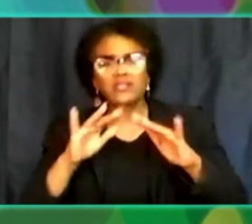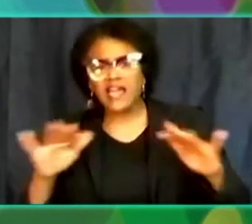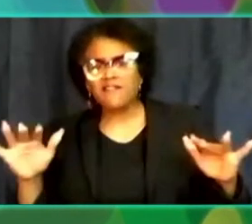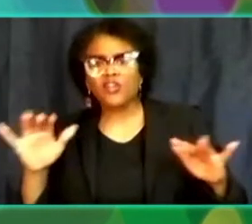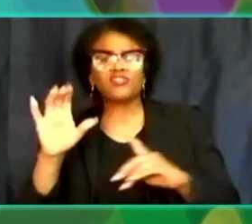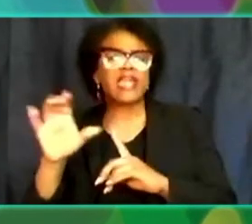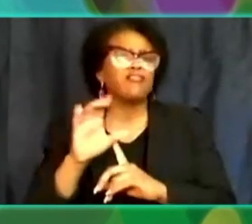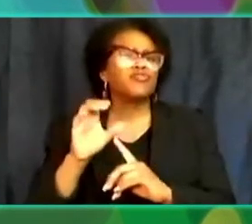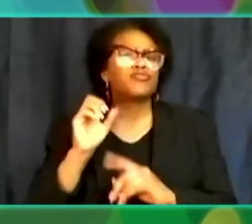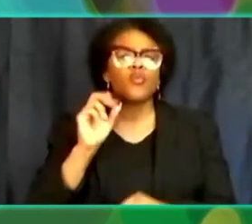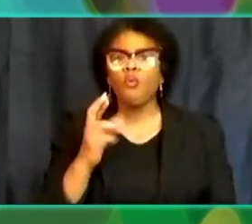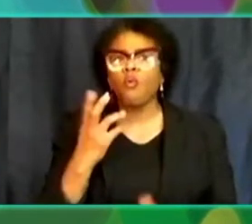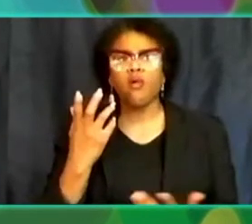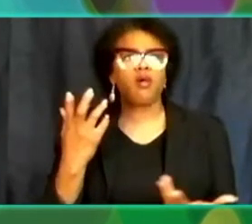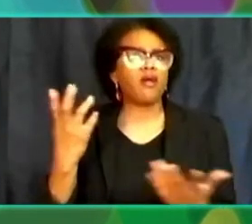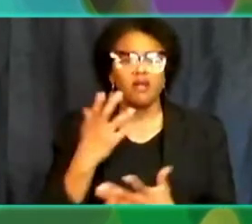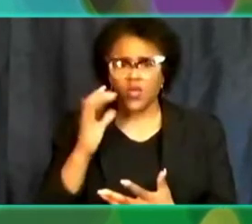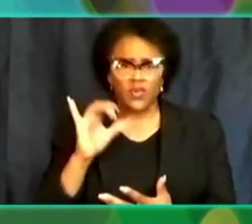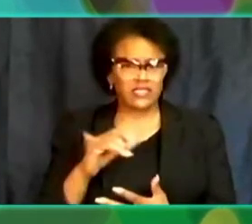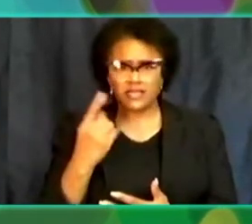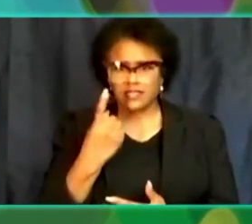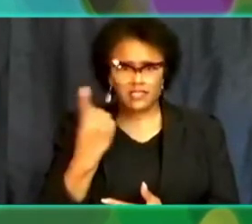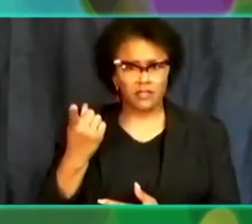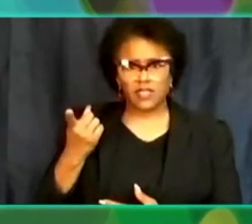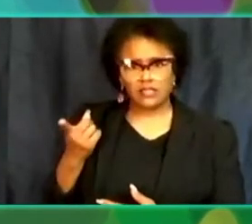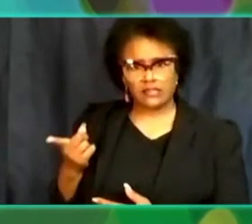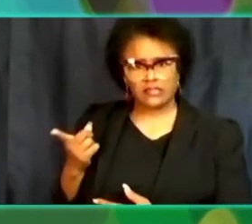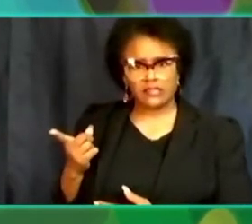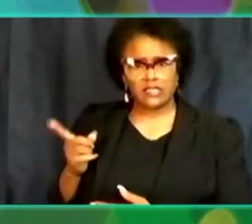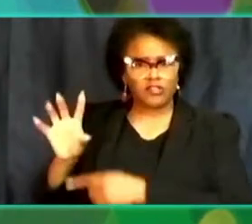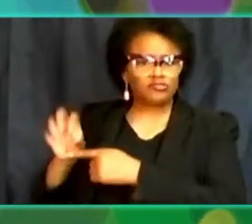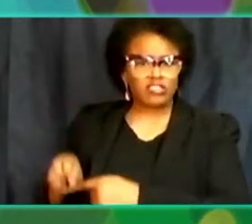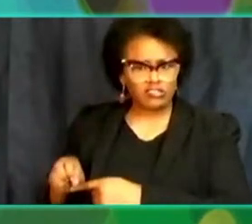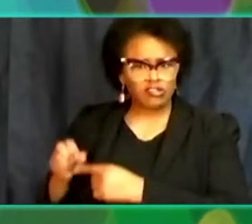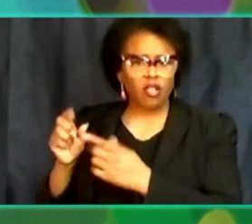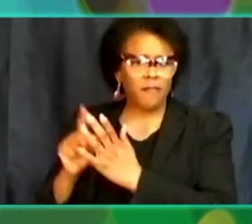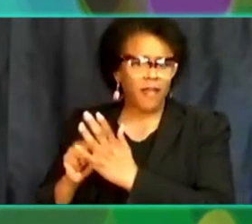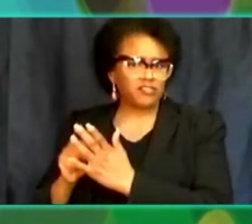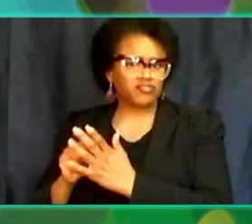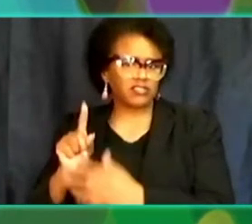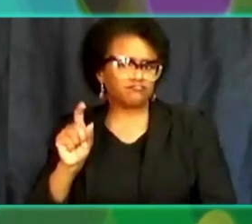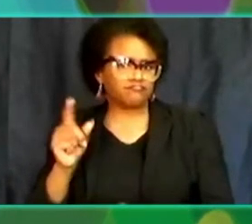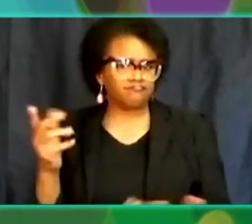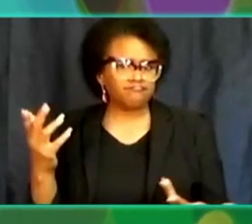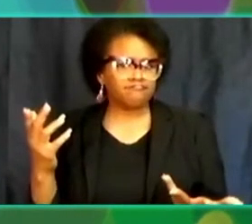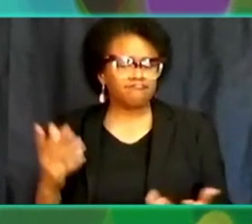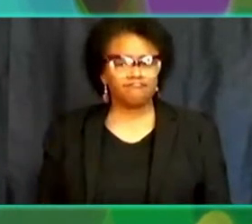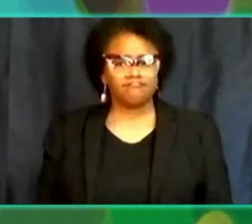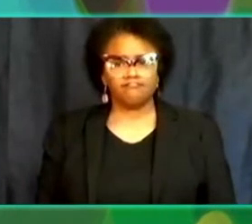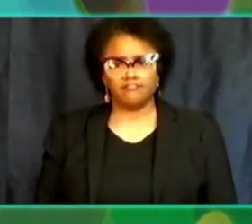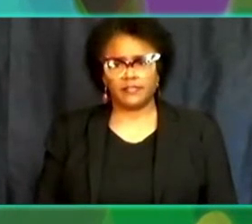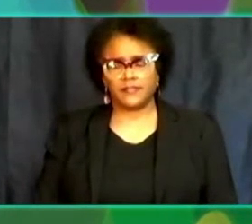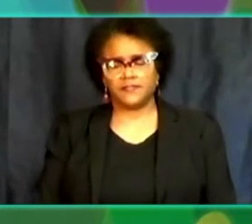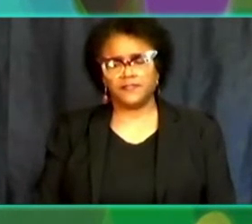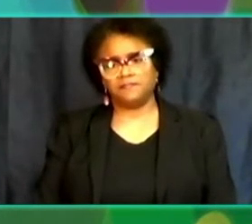characters, or was that something just for traditional publishing books?